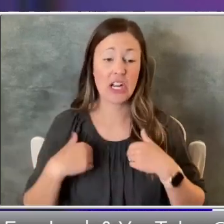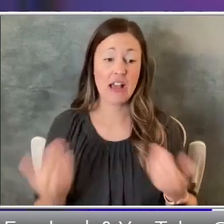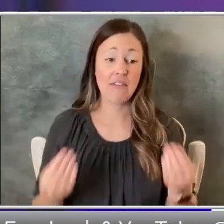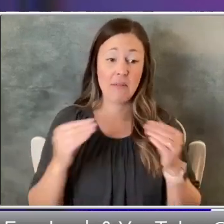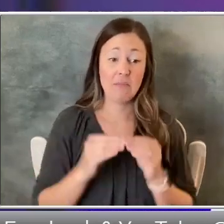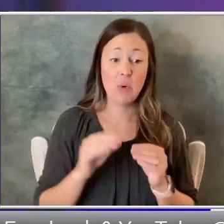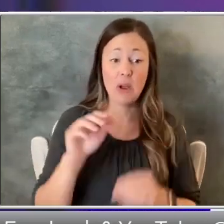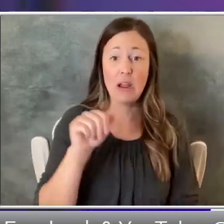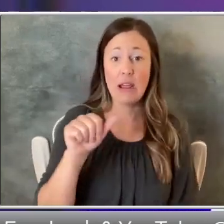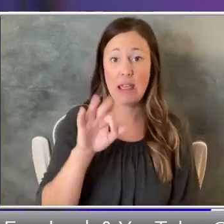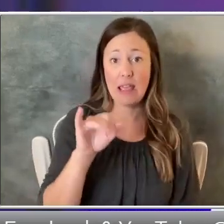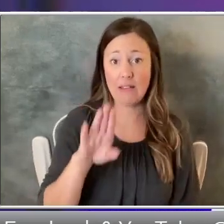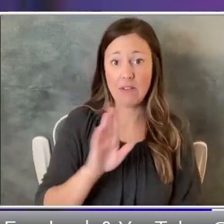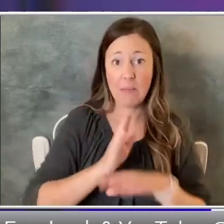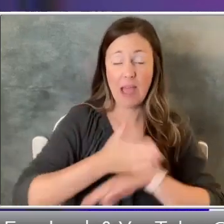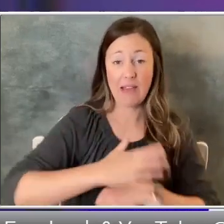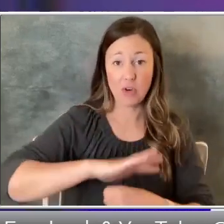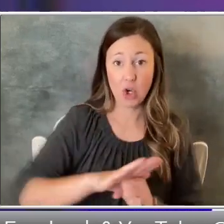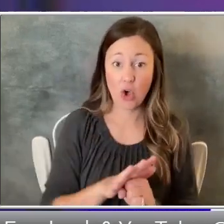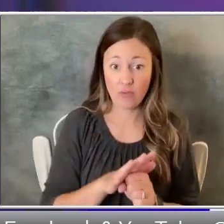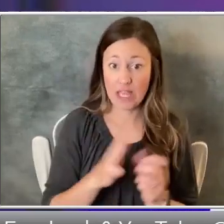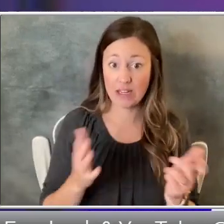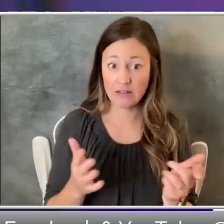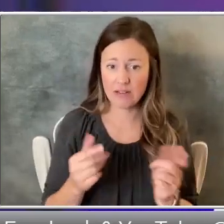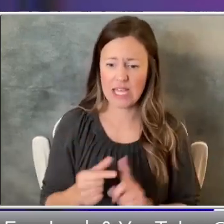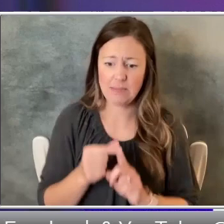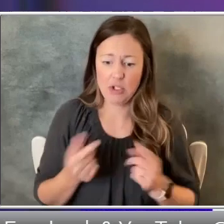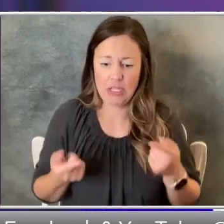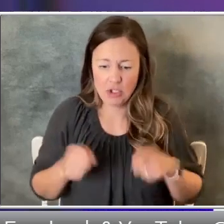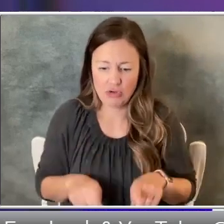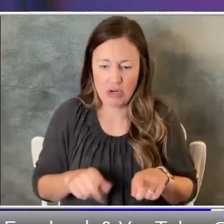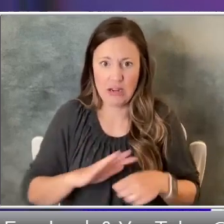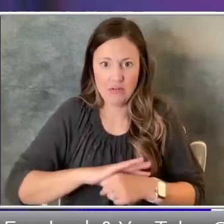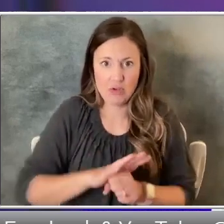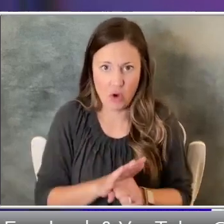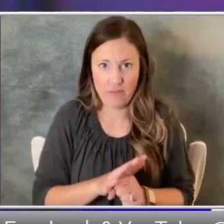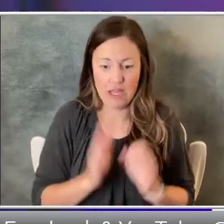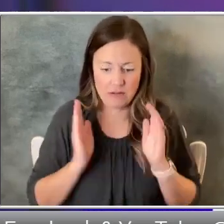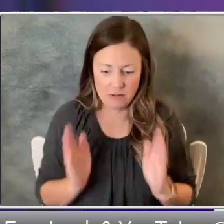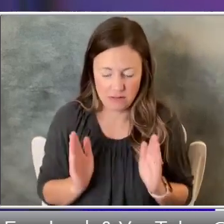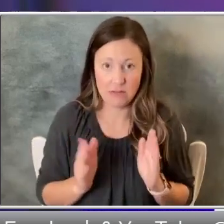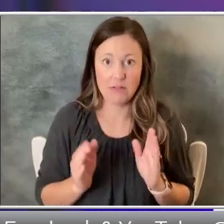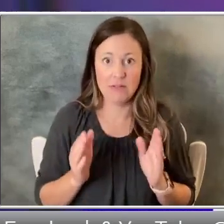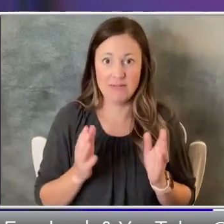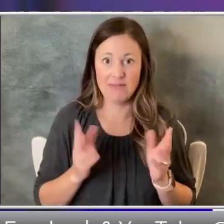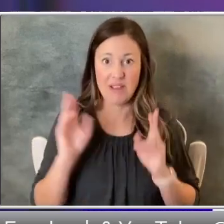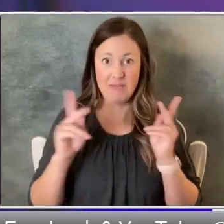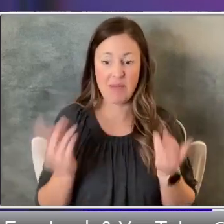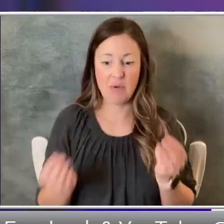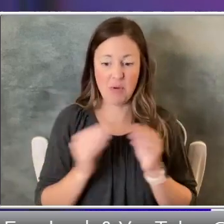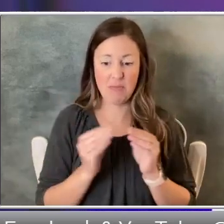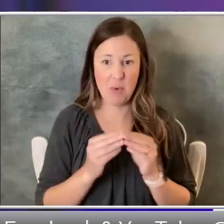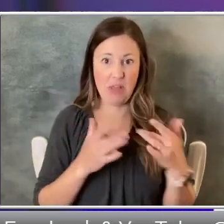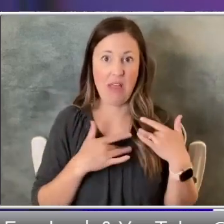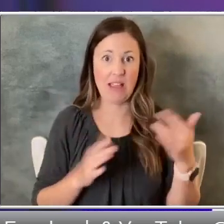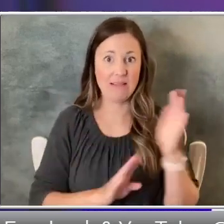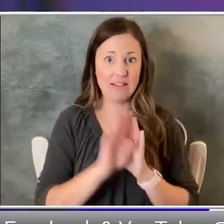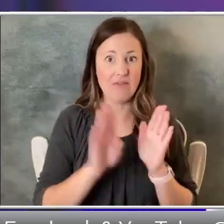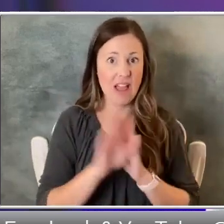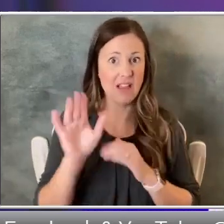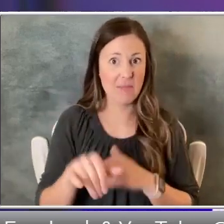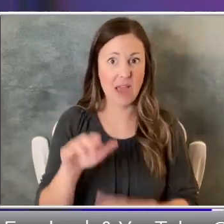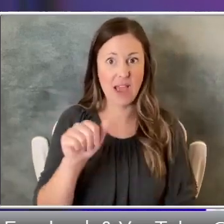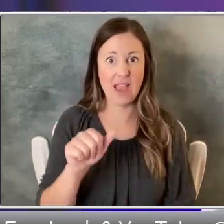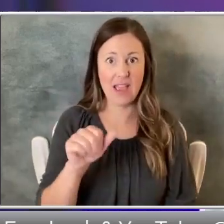after COVID, and certainly in the acute setting of COVID, yes. We know that patients are more likely to develop atrial fibrillation in the midst of it. As far as whether